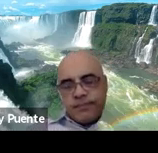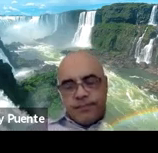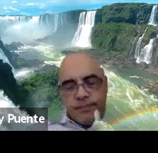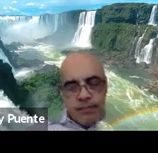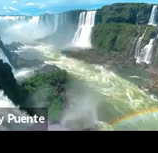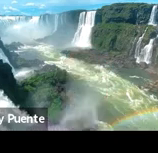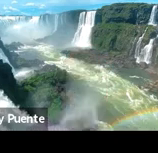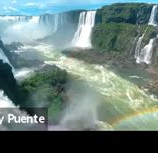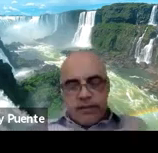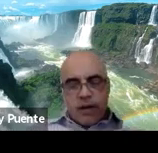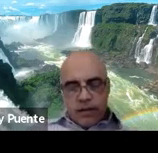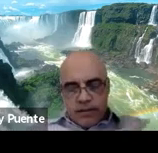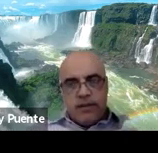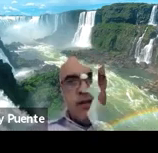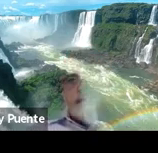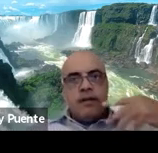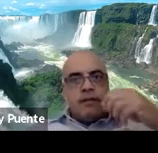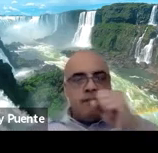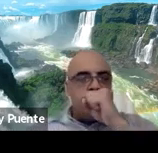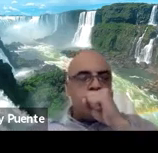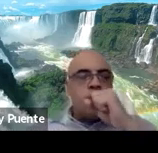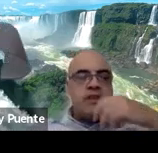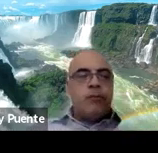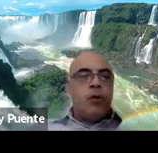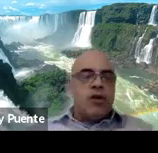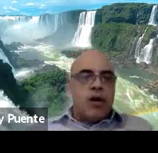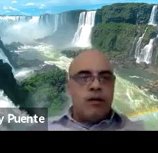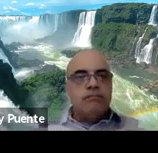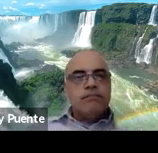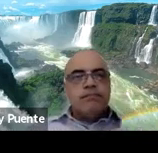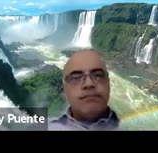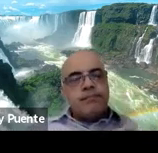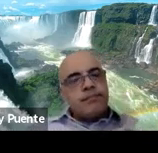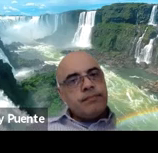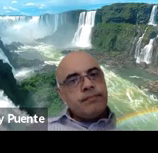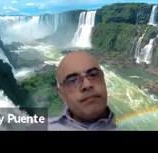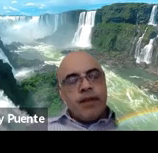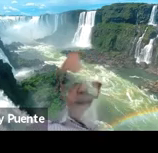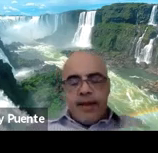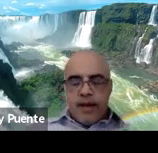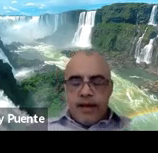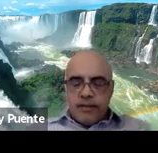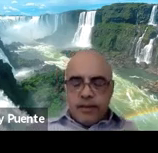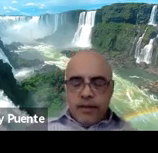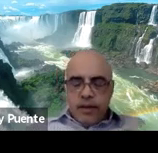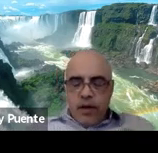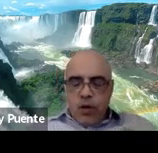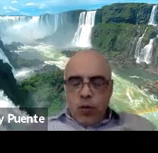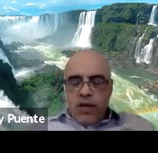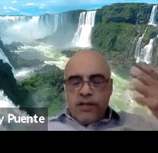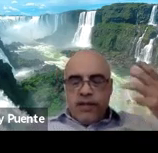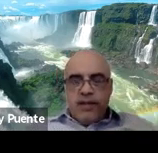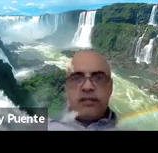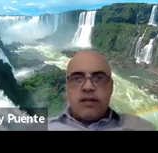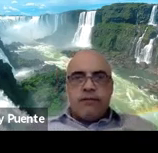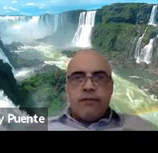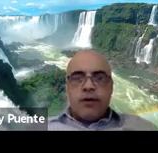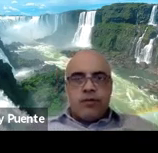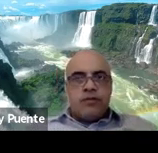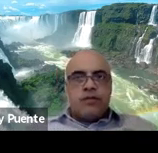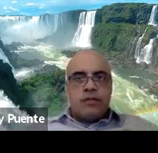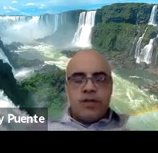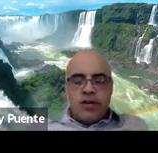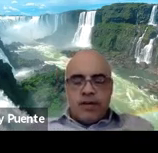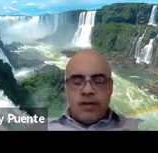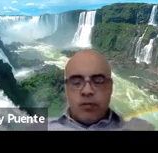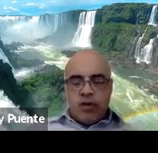observing the adult with the Bobo doll. And what he discovered